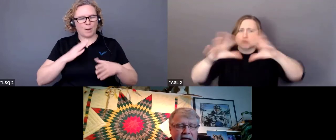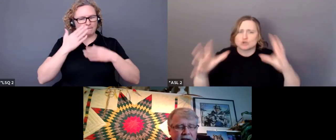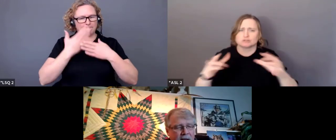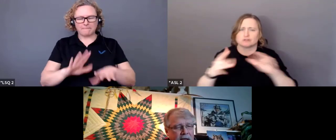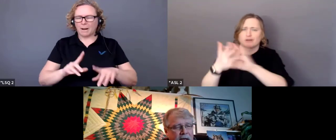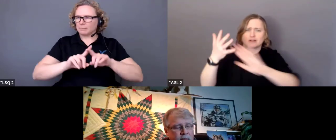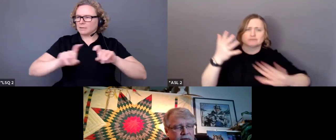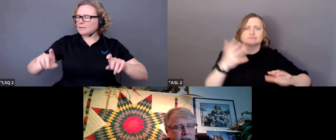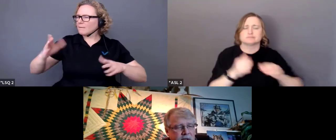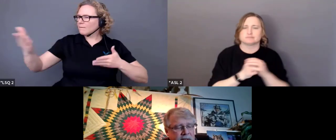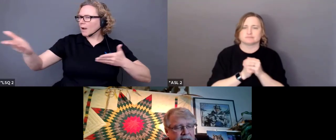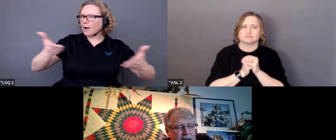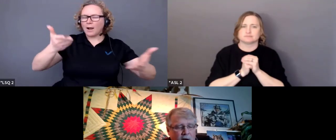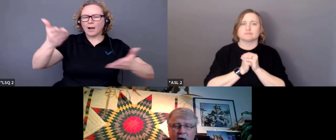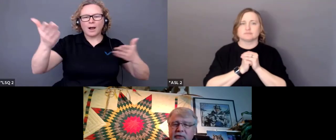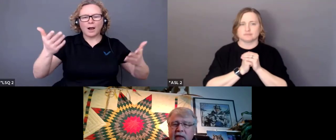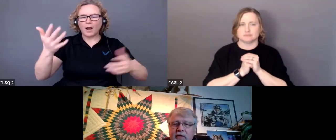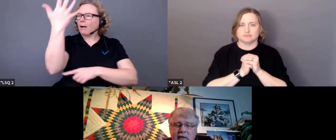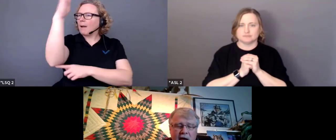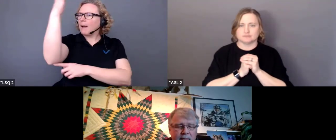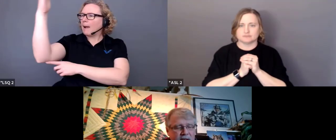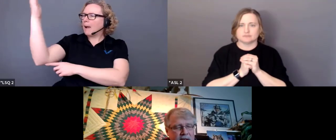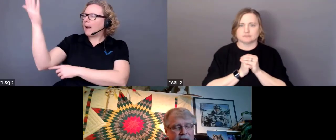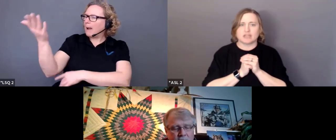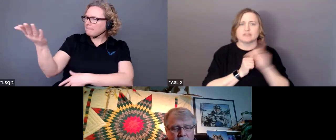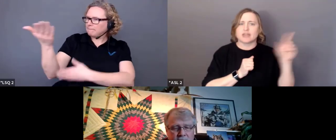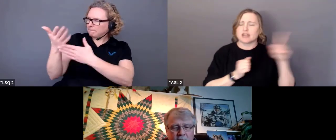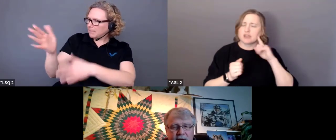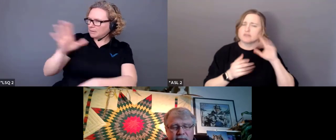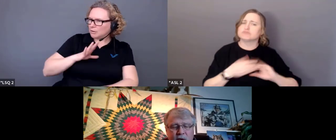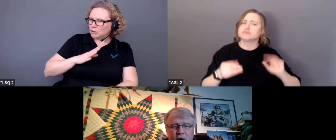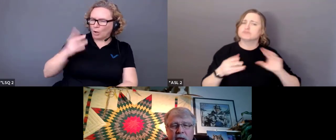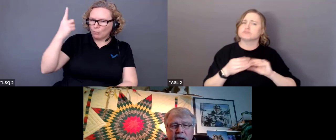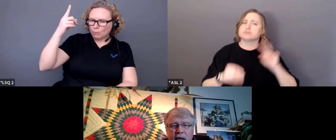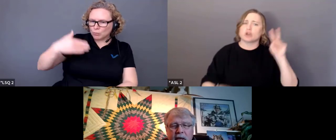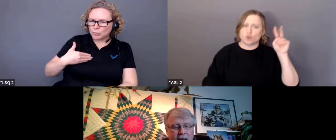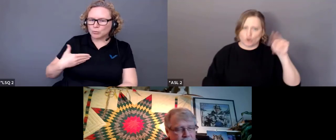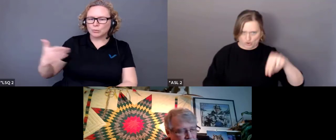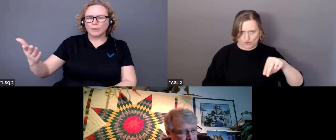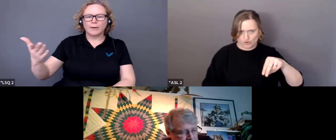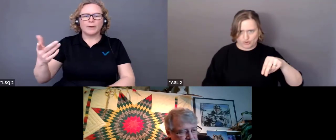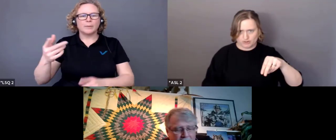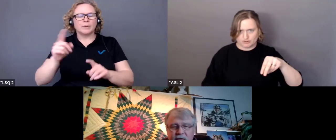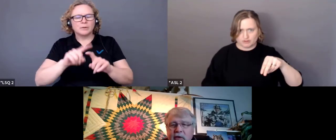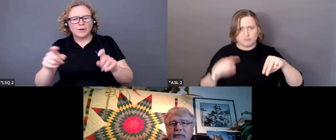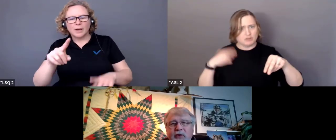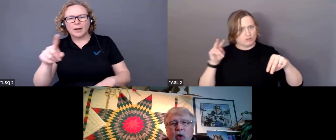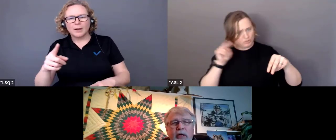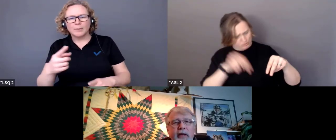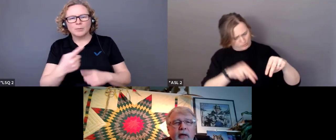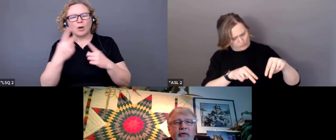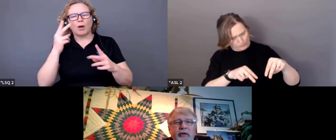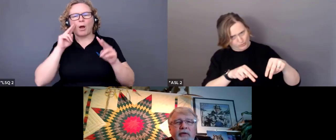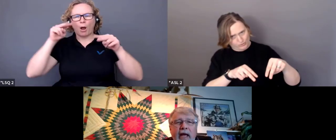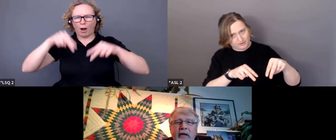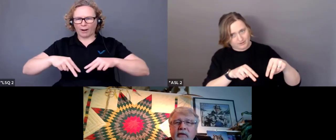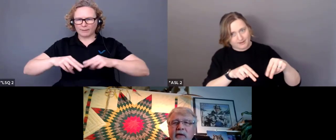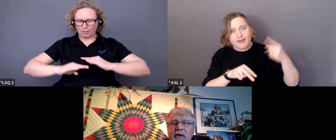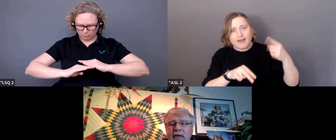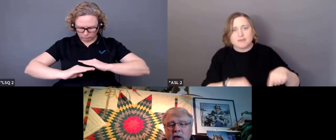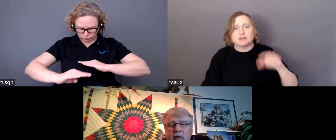he said that and was teaching me that, he all of a sudden stopped and he looked down at the floor, and I followed his eyes to the floor, and there was